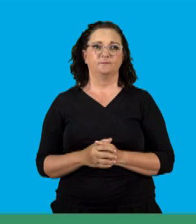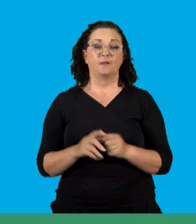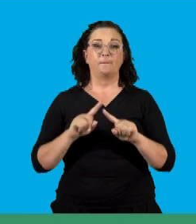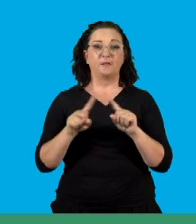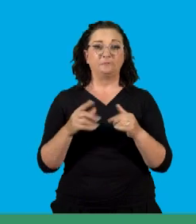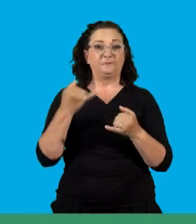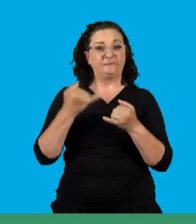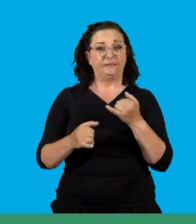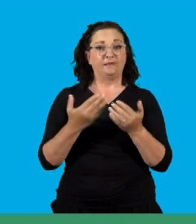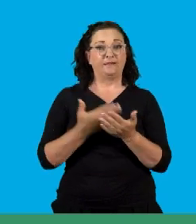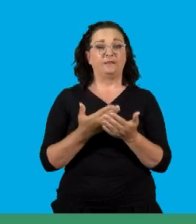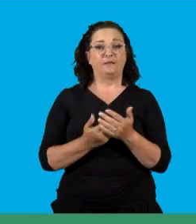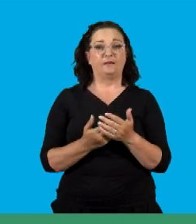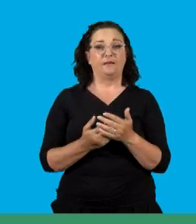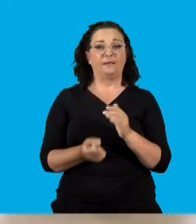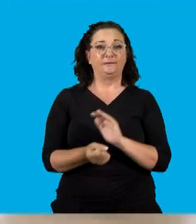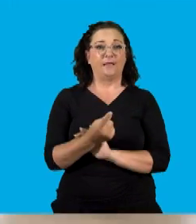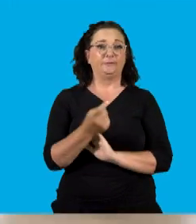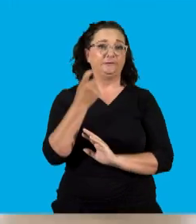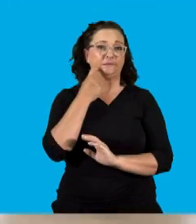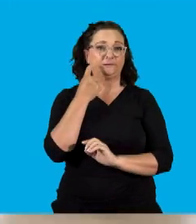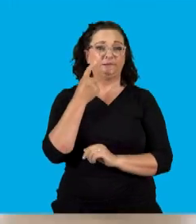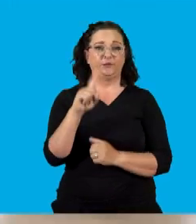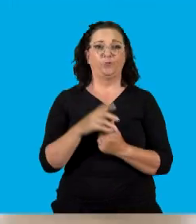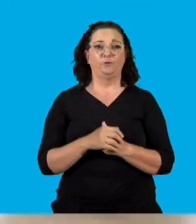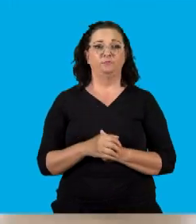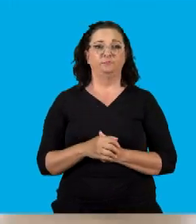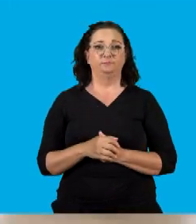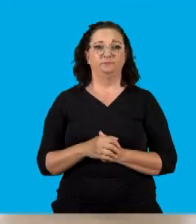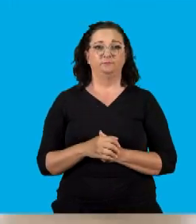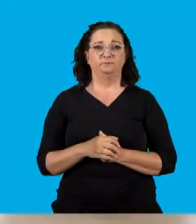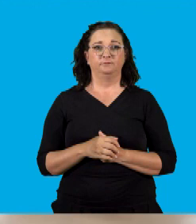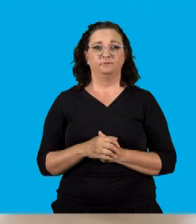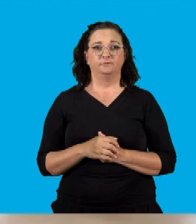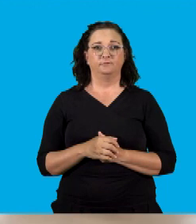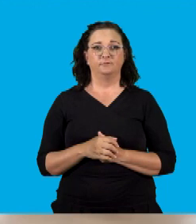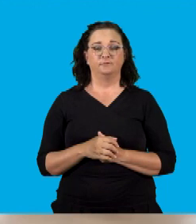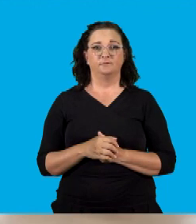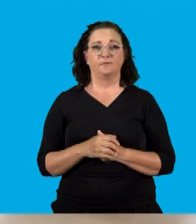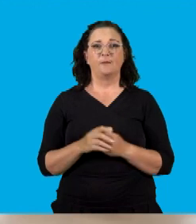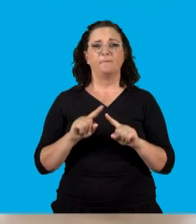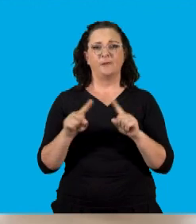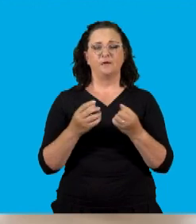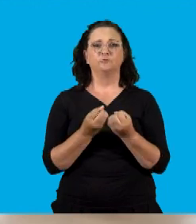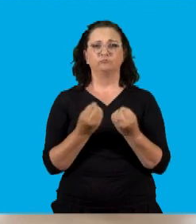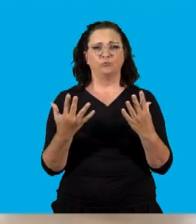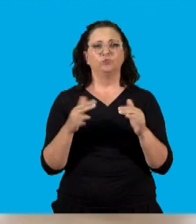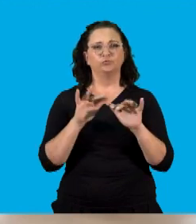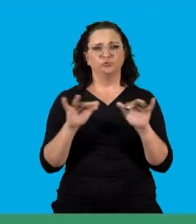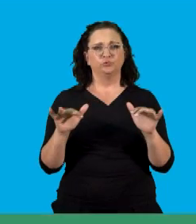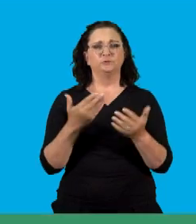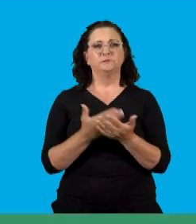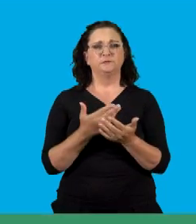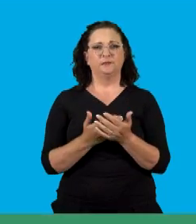at our common errors recap. The misconceptions and errors is that most of the learners find